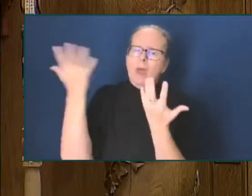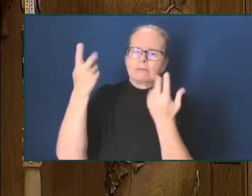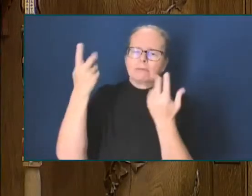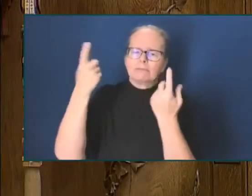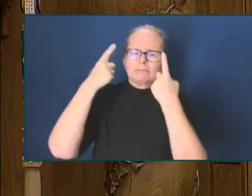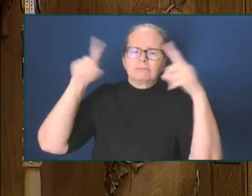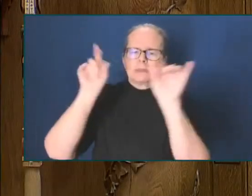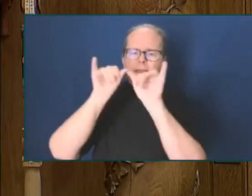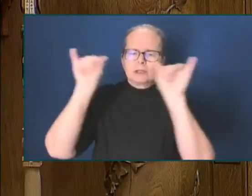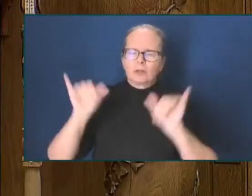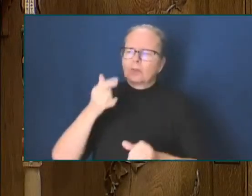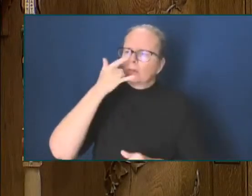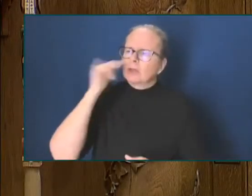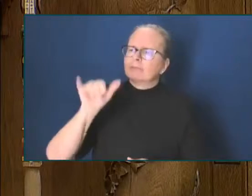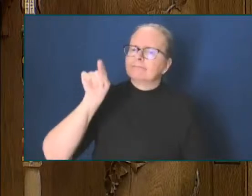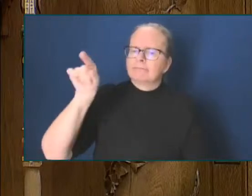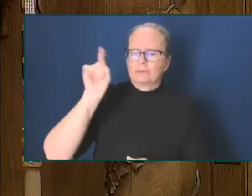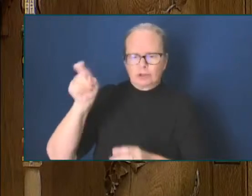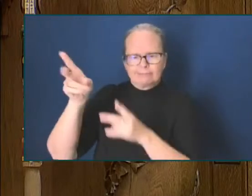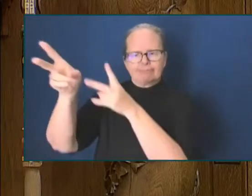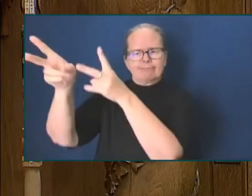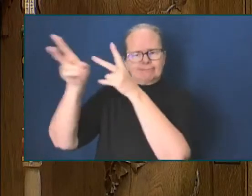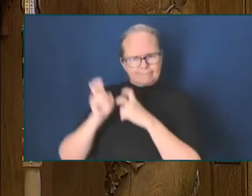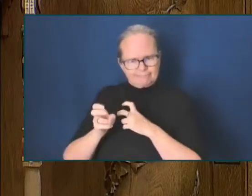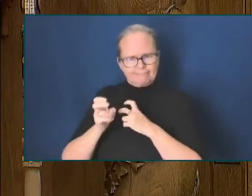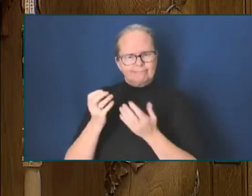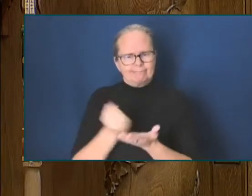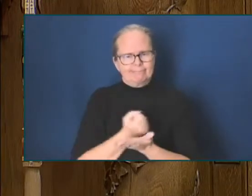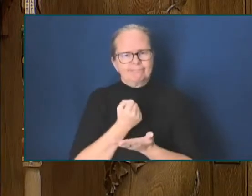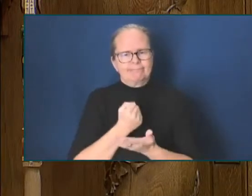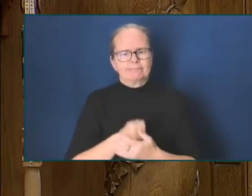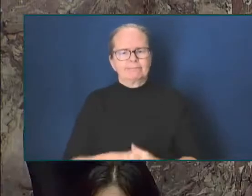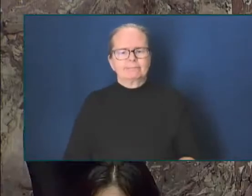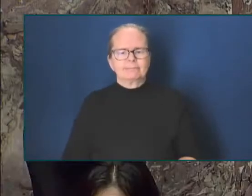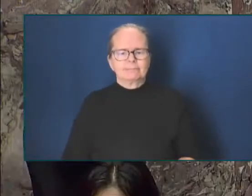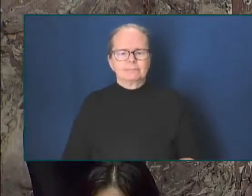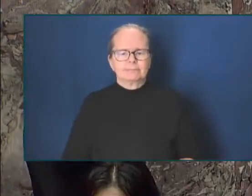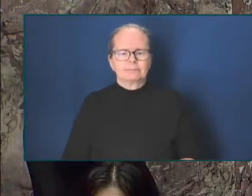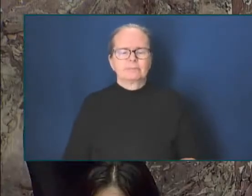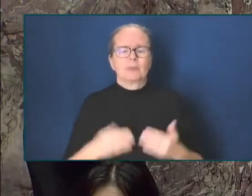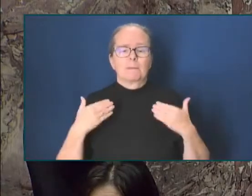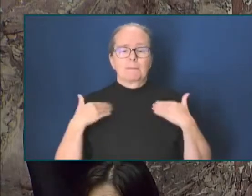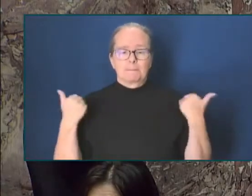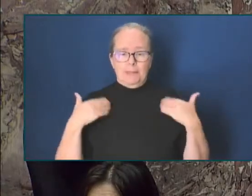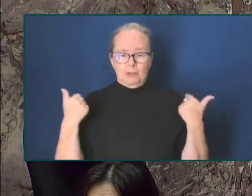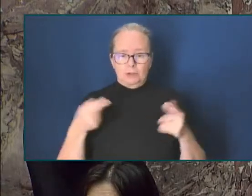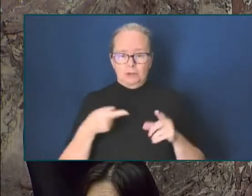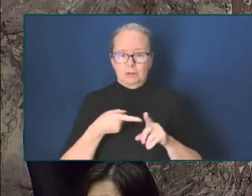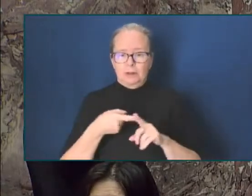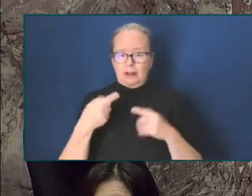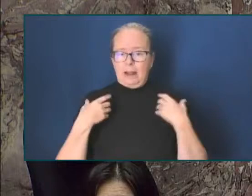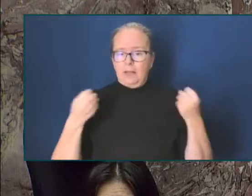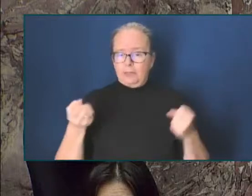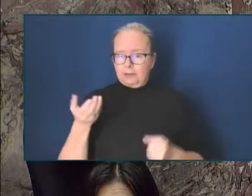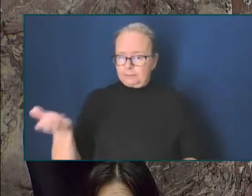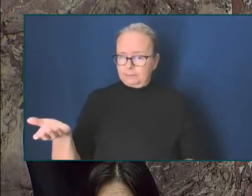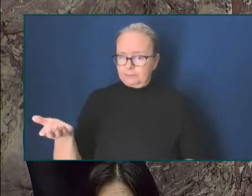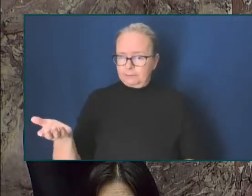Minister of Health. Thank the member for his thoughtful question. Honourable